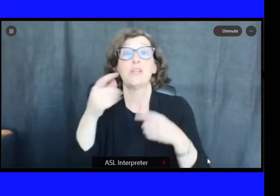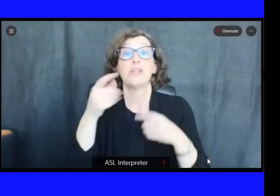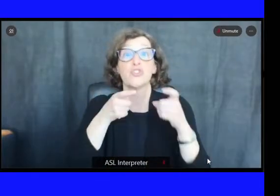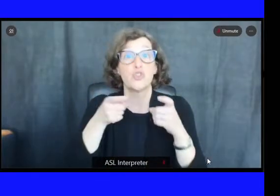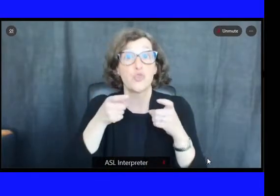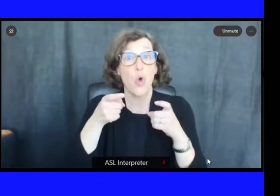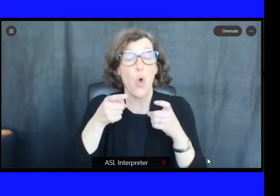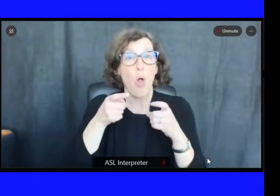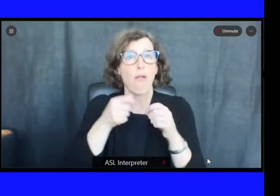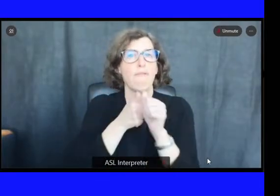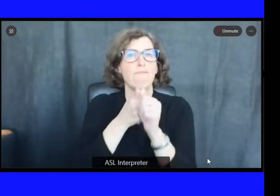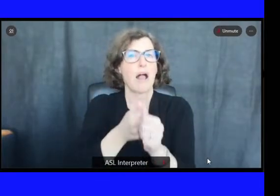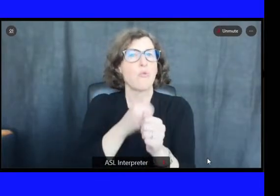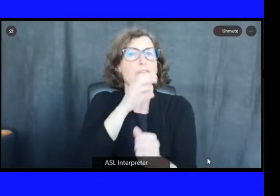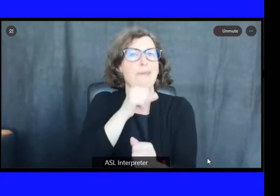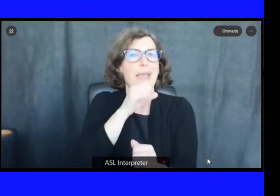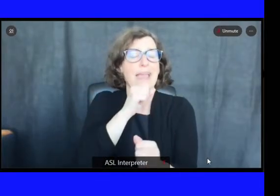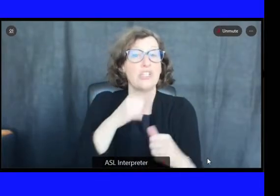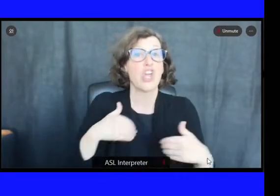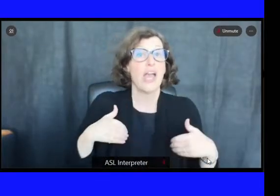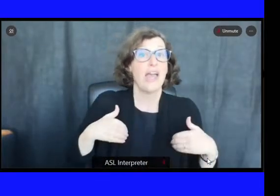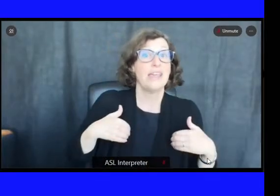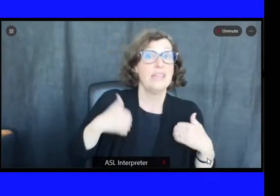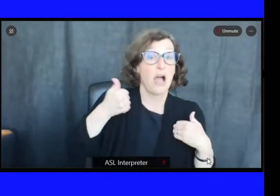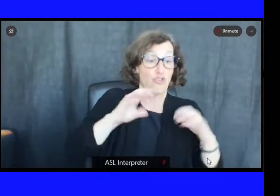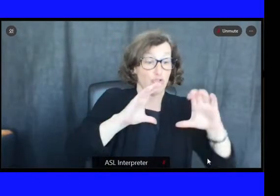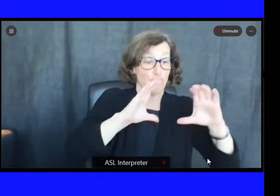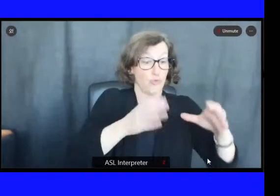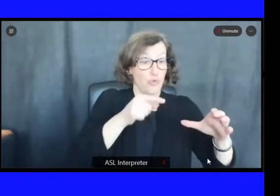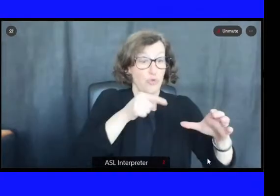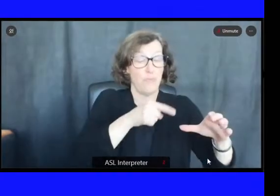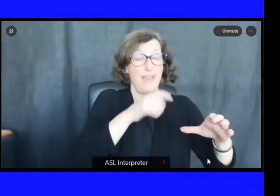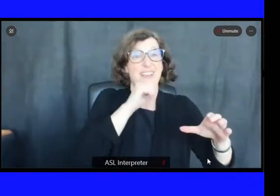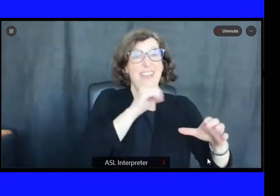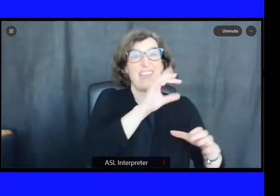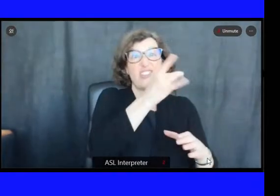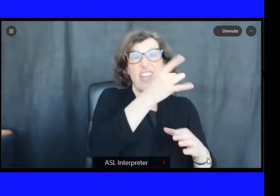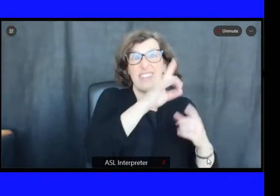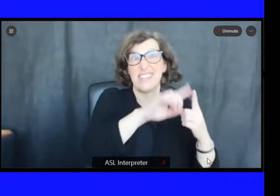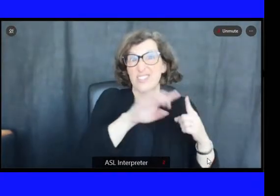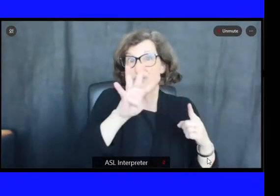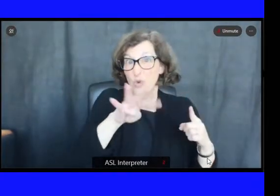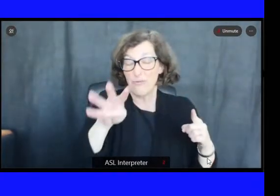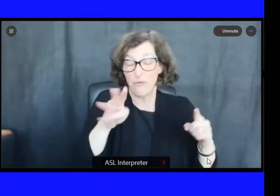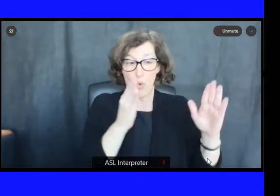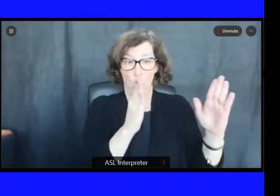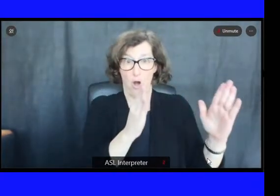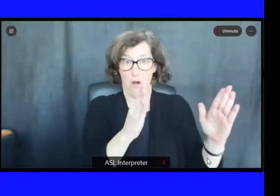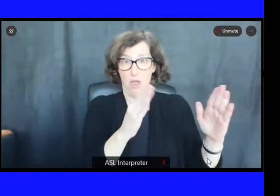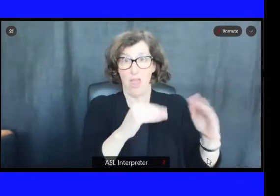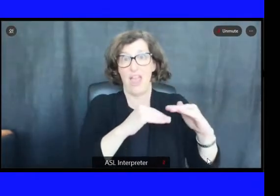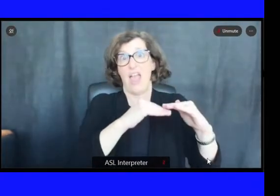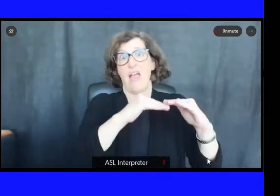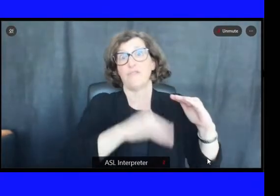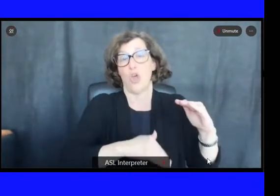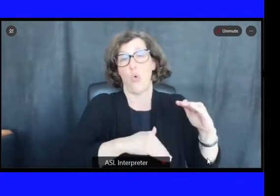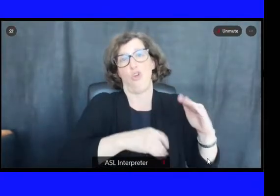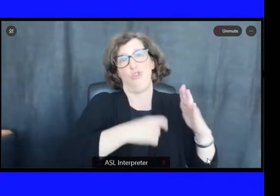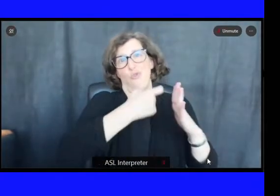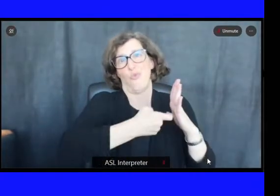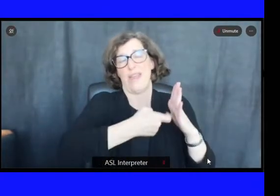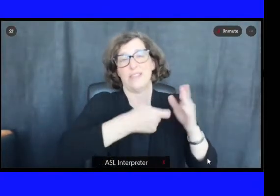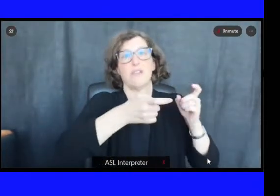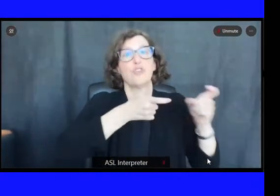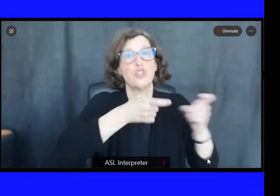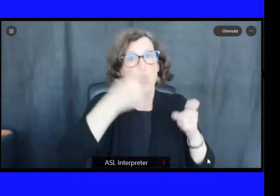more difficult to control, as well as just, younger patients and the focus or lack of focus that they may spend